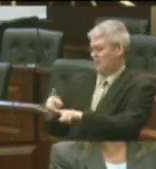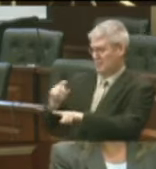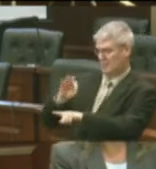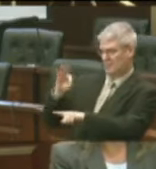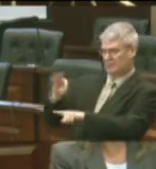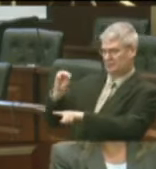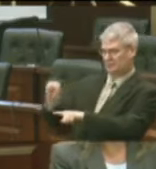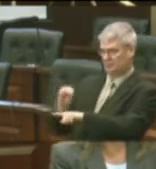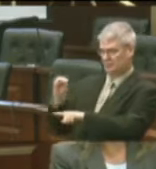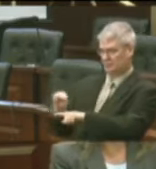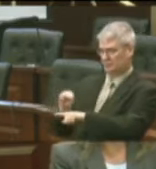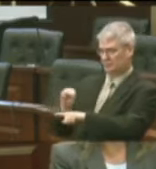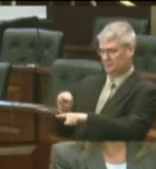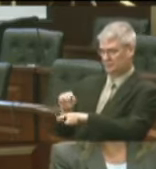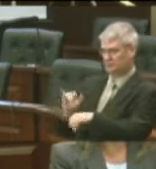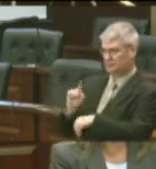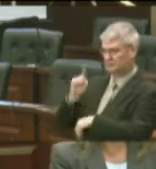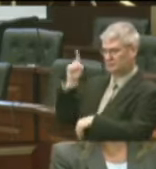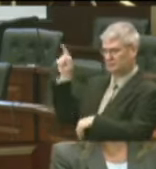I guess I'm still confused